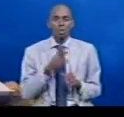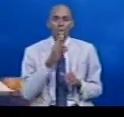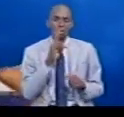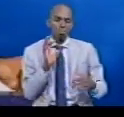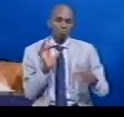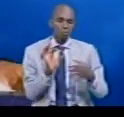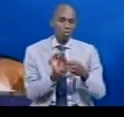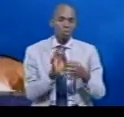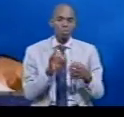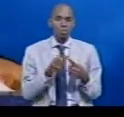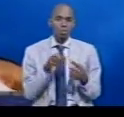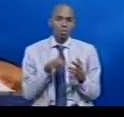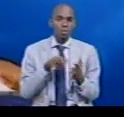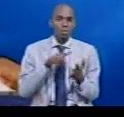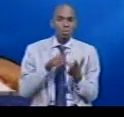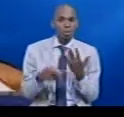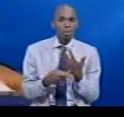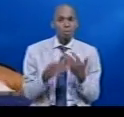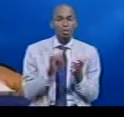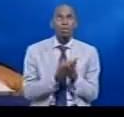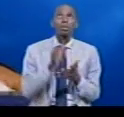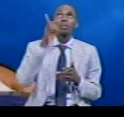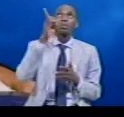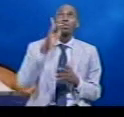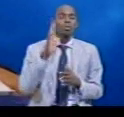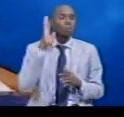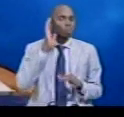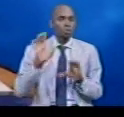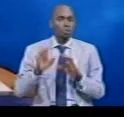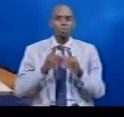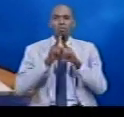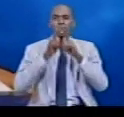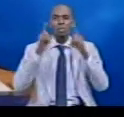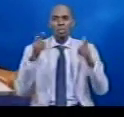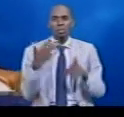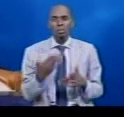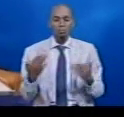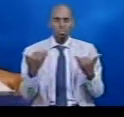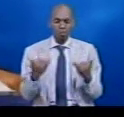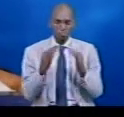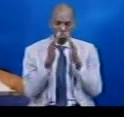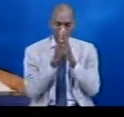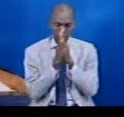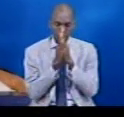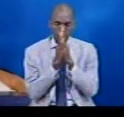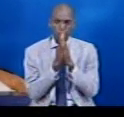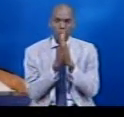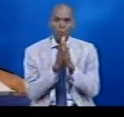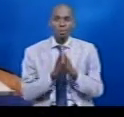that God will do great things. Open your mouth in prayer.